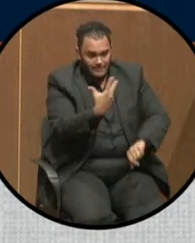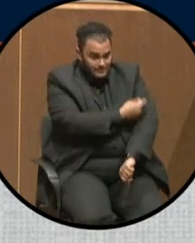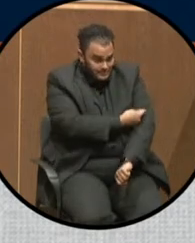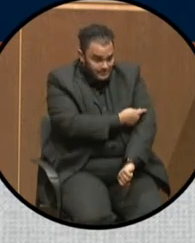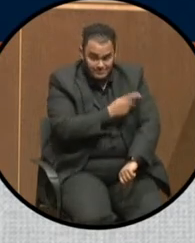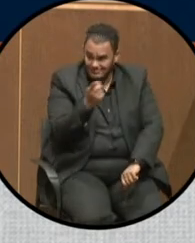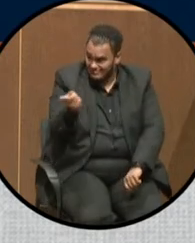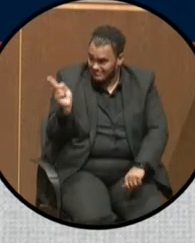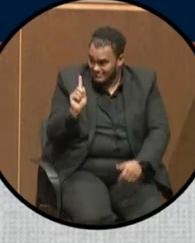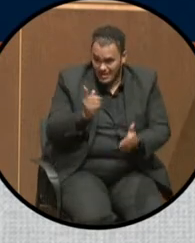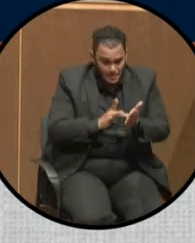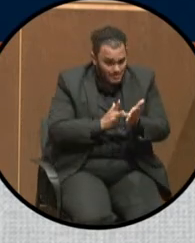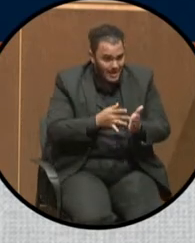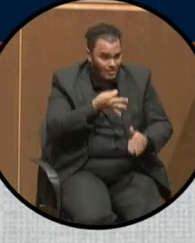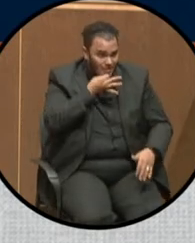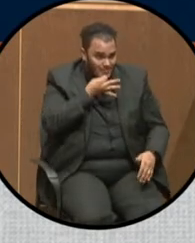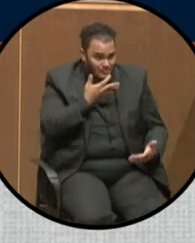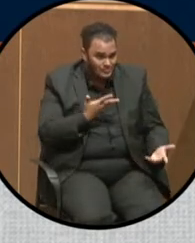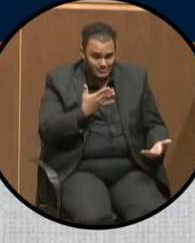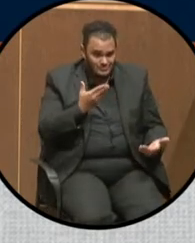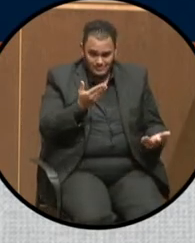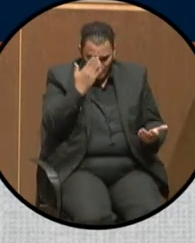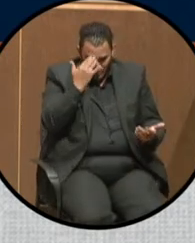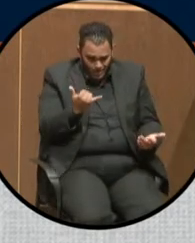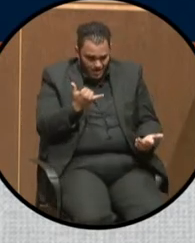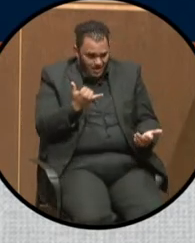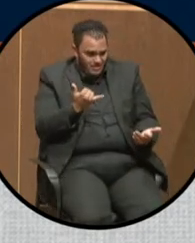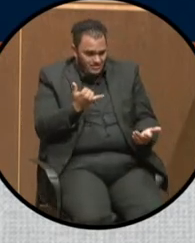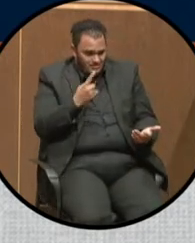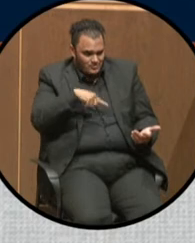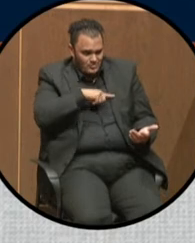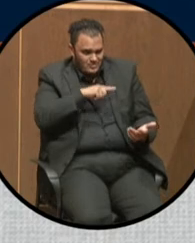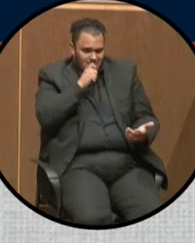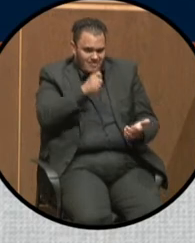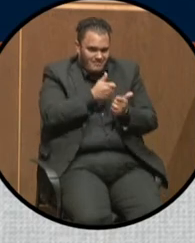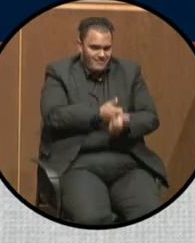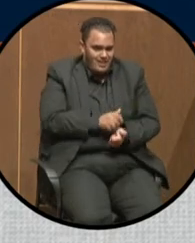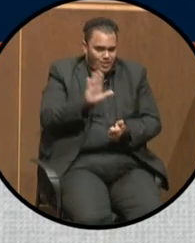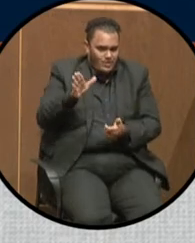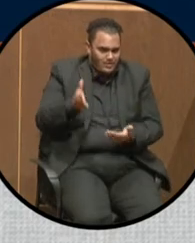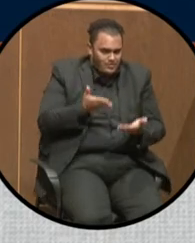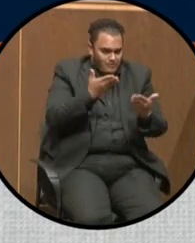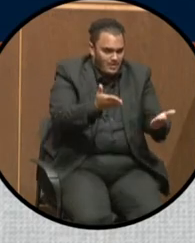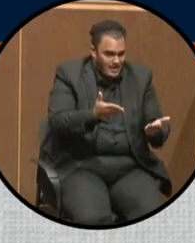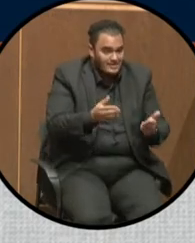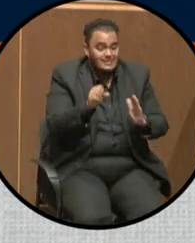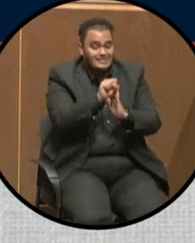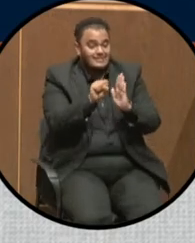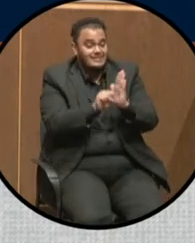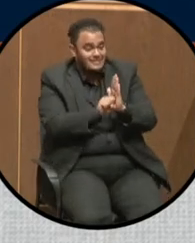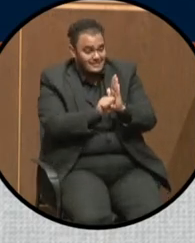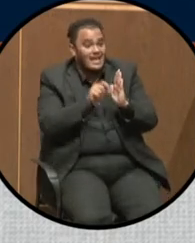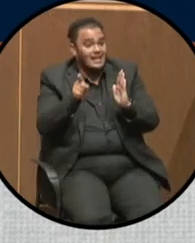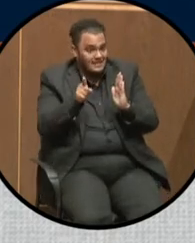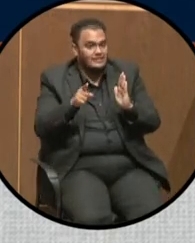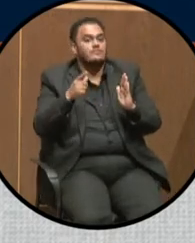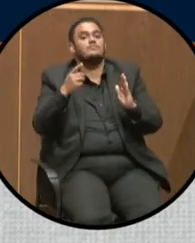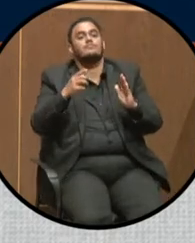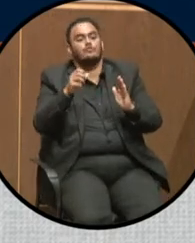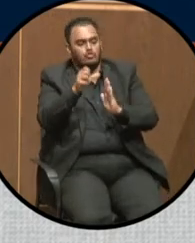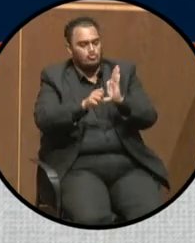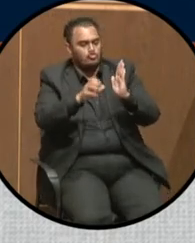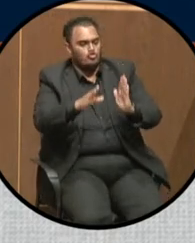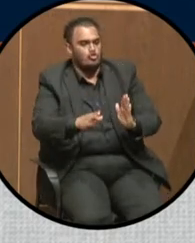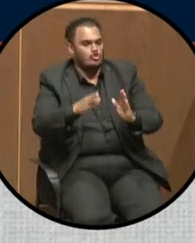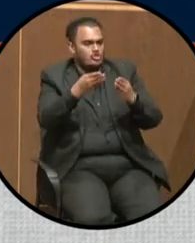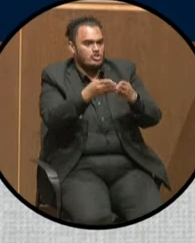listening to them? The very policy in debate quotes the state surgeon general advising that face coverings should no longer be advised for those